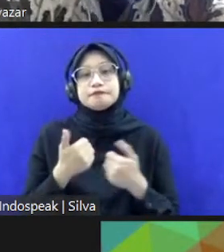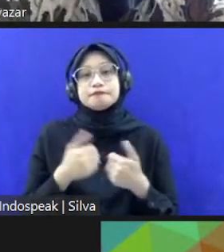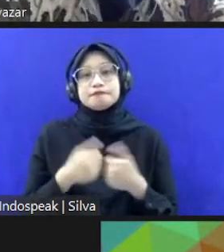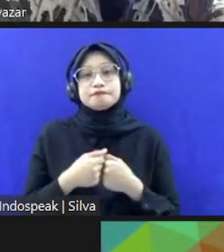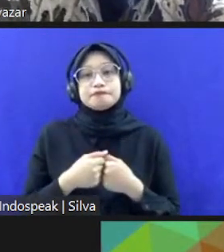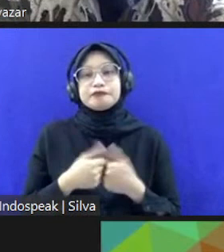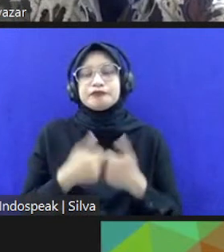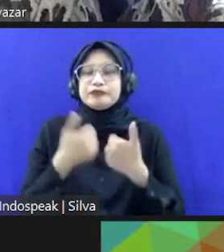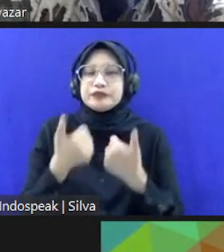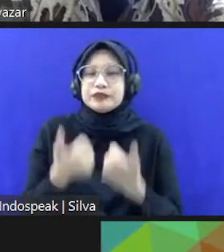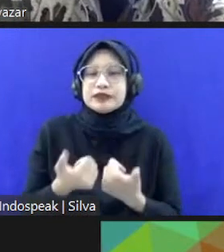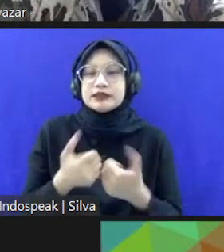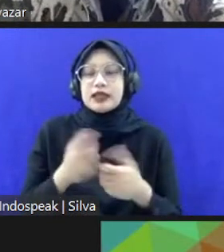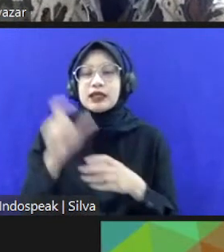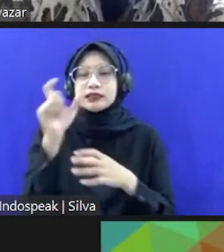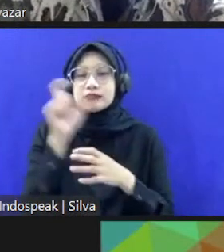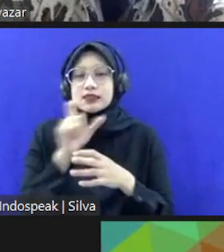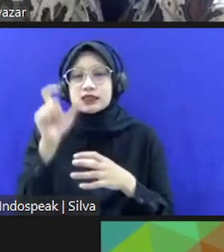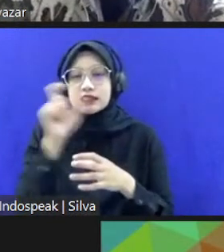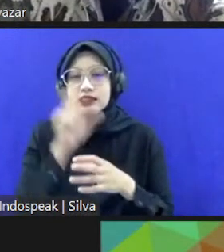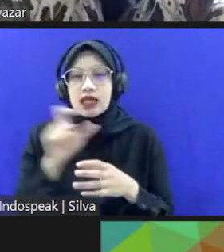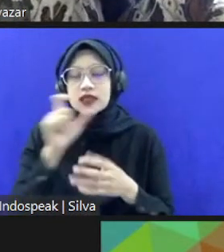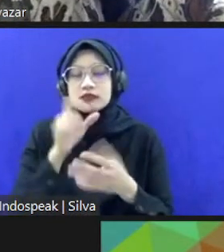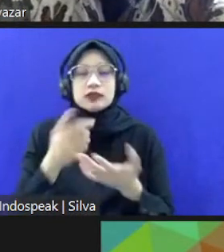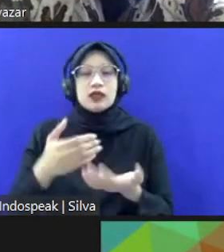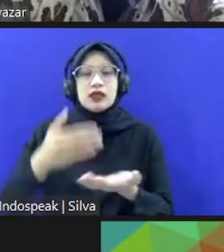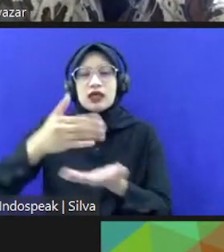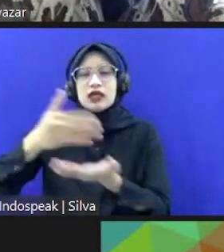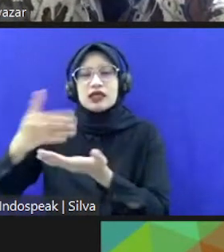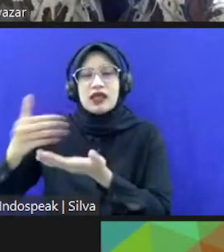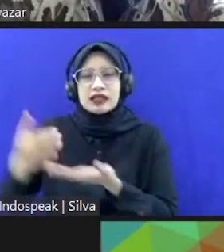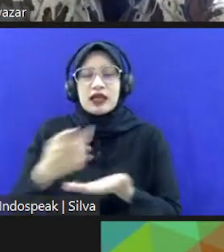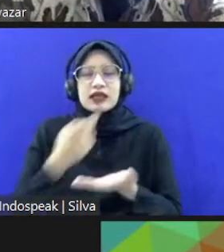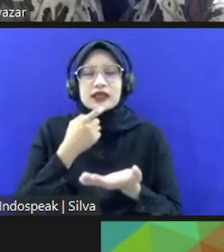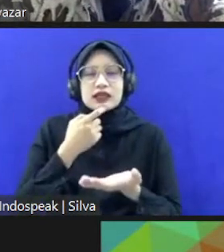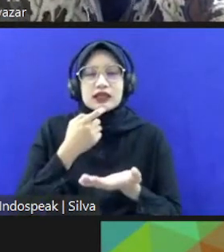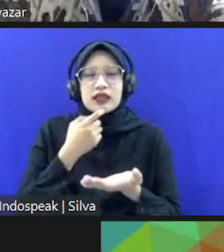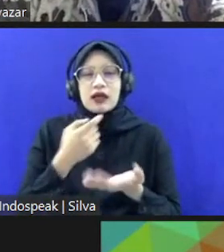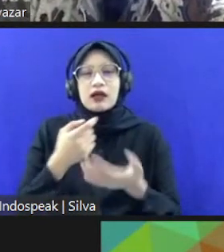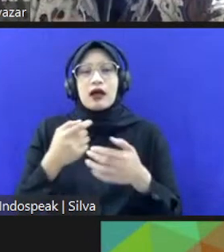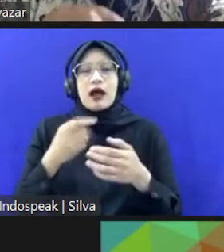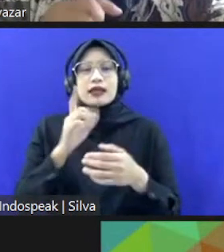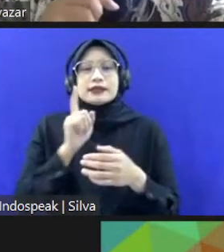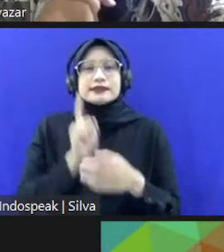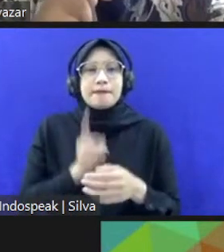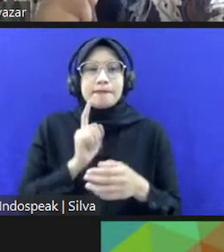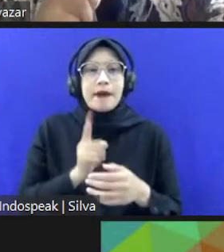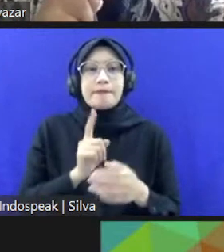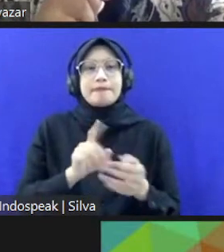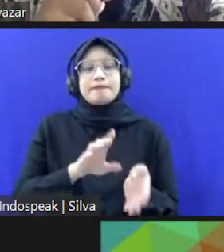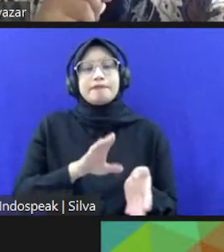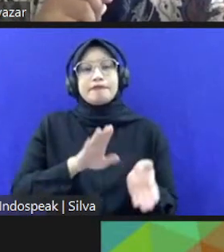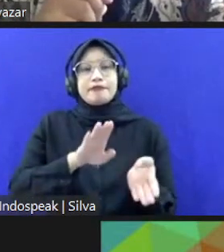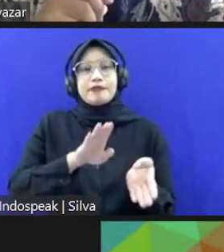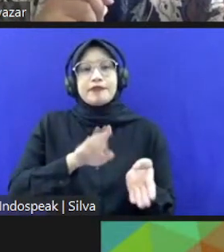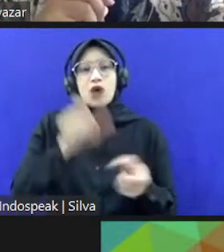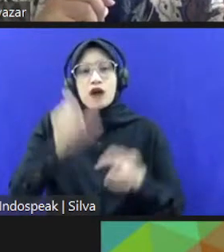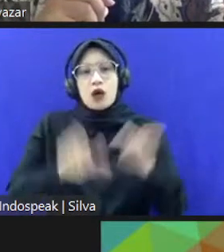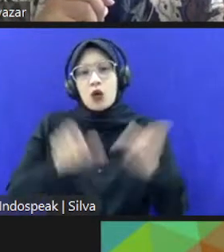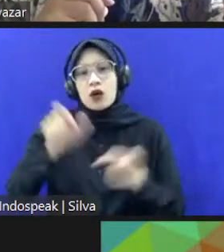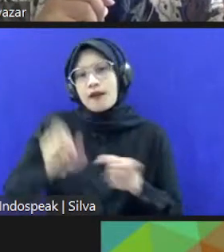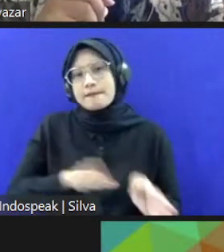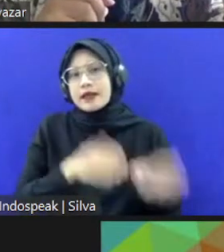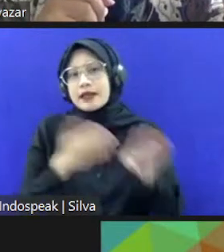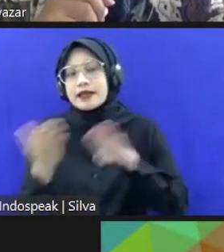especially among adults, which is right now we don't have very much information about that. I just wonder whether there is any information